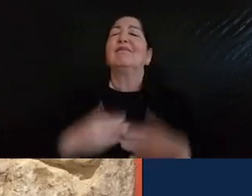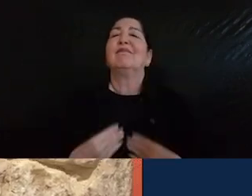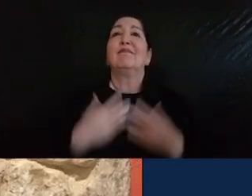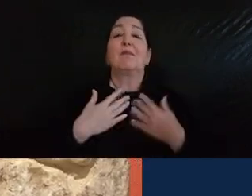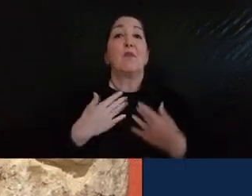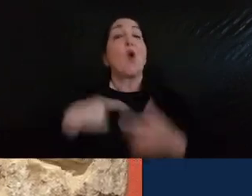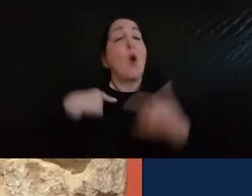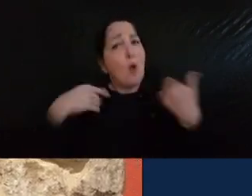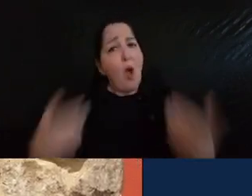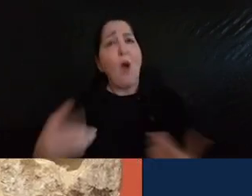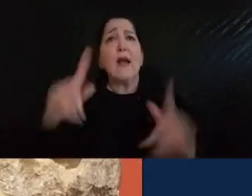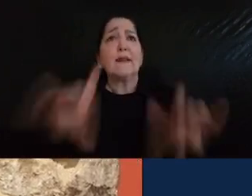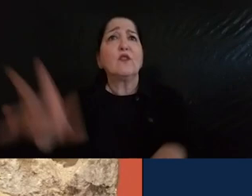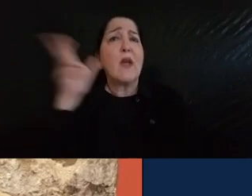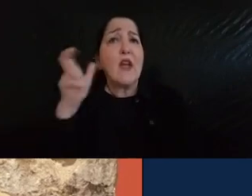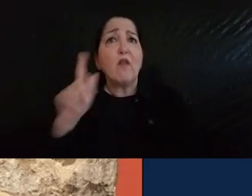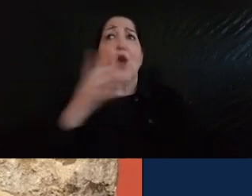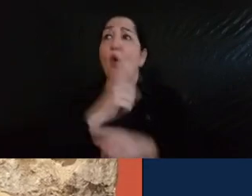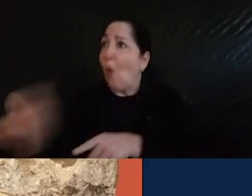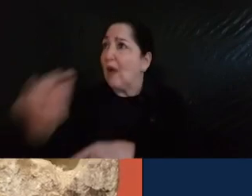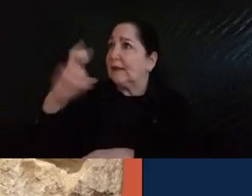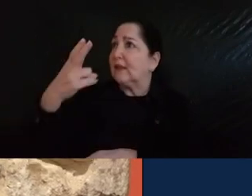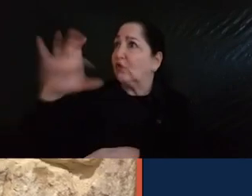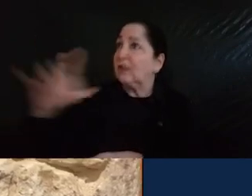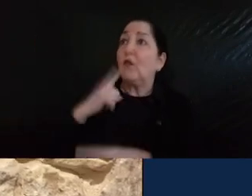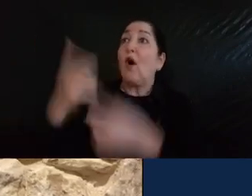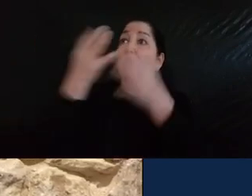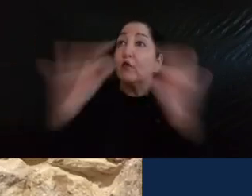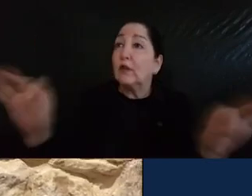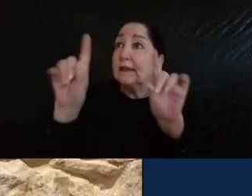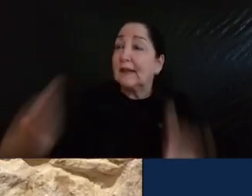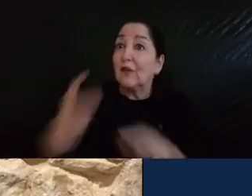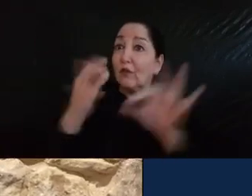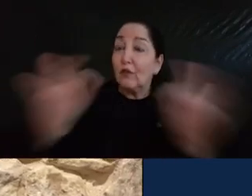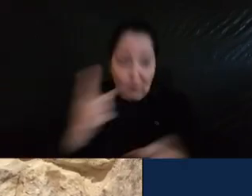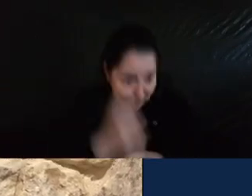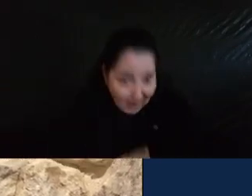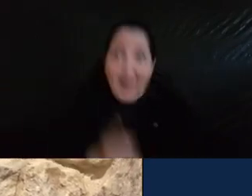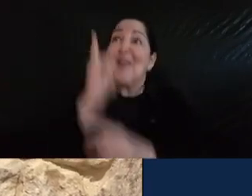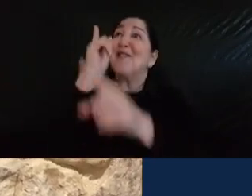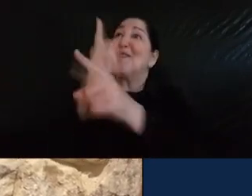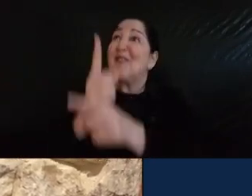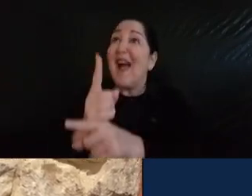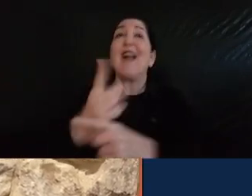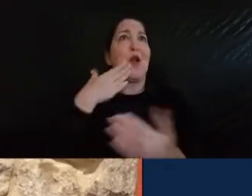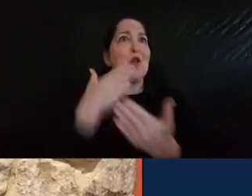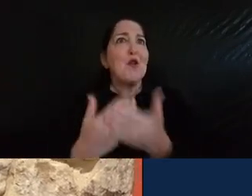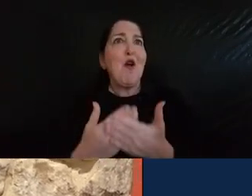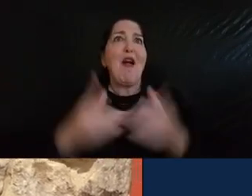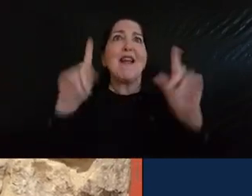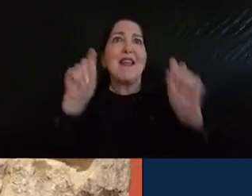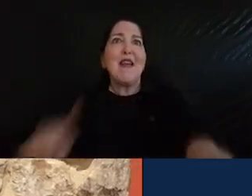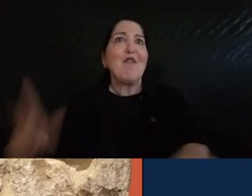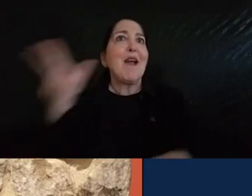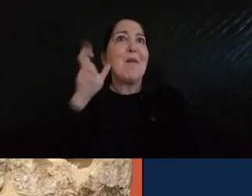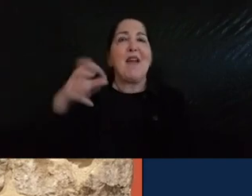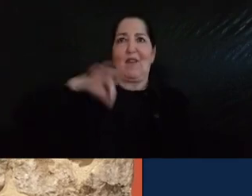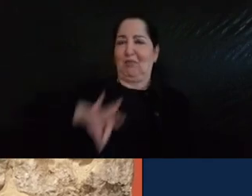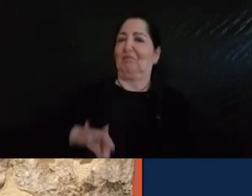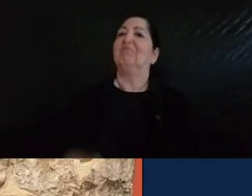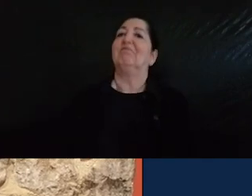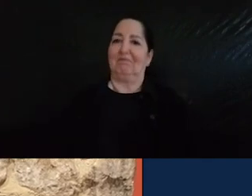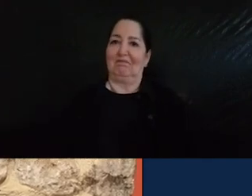Just call CHC. It's free, okay? Call CHC for a free testing. Isn't that right? It's right. Go do it now. It's for